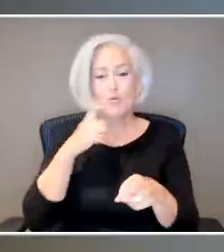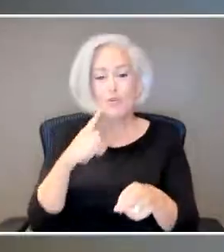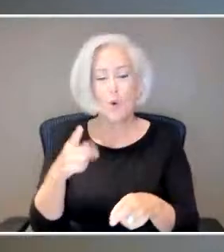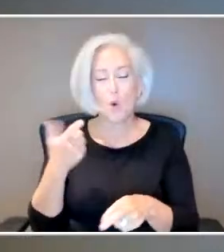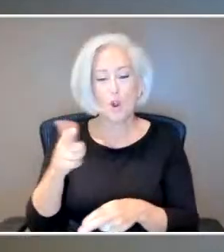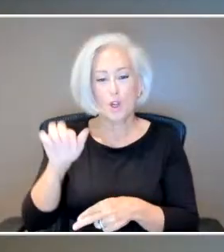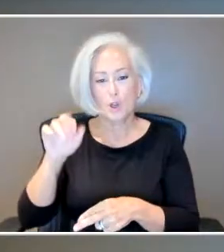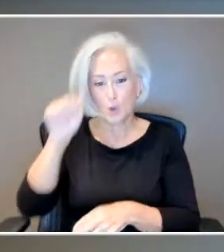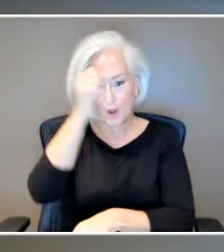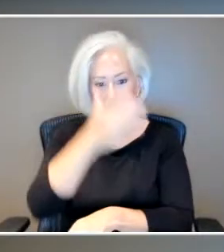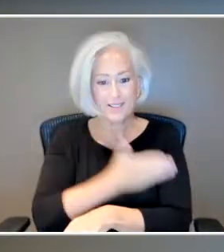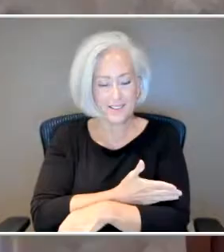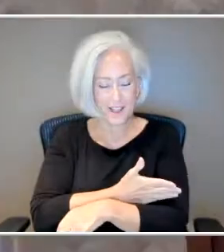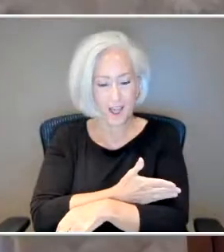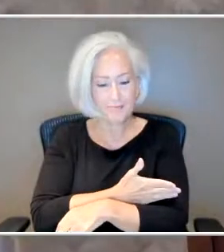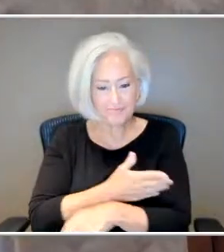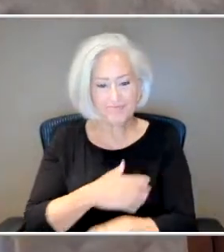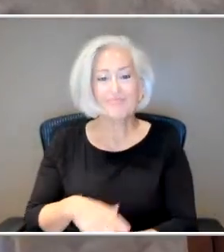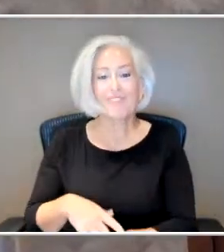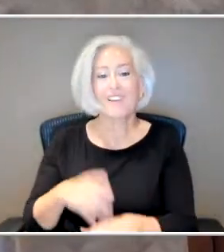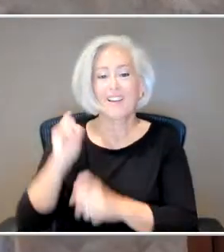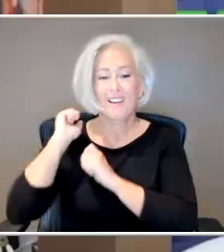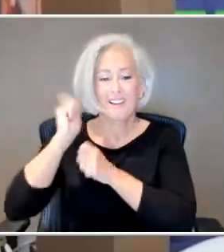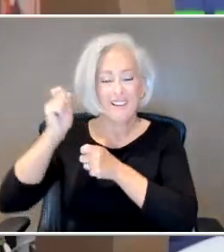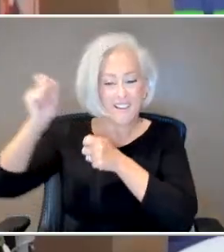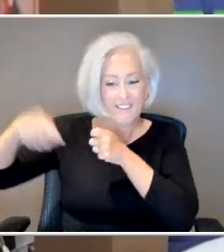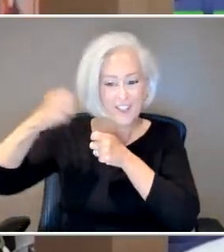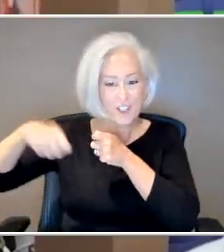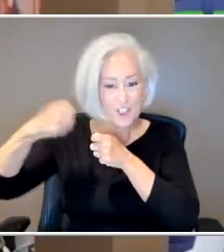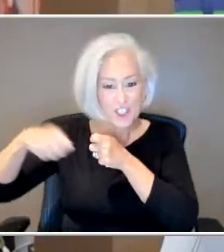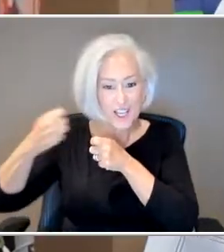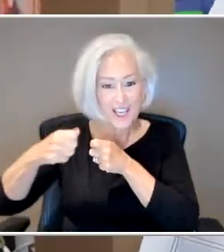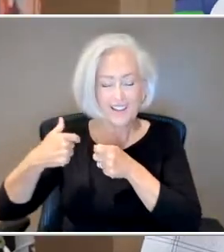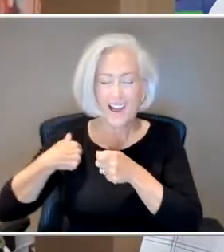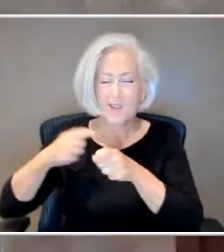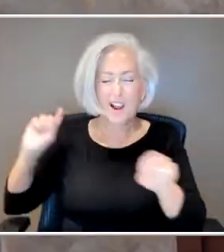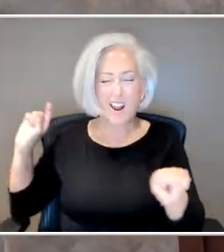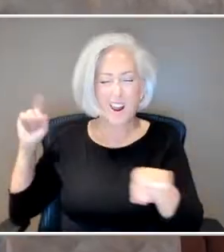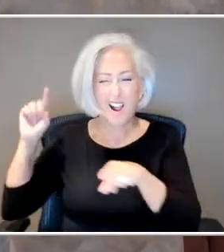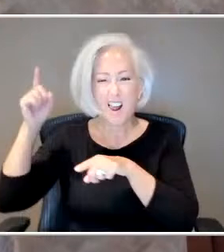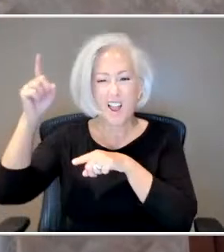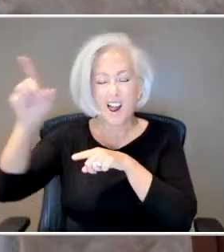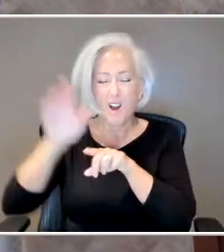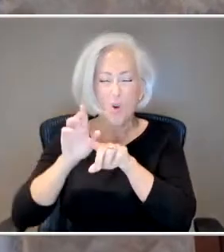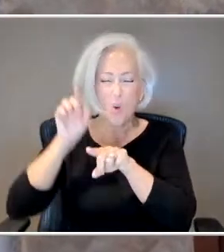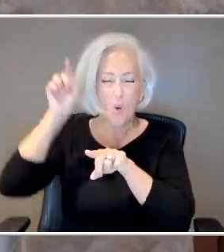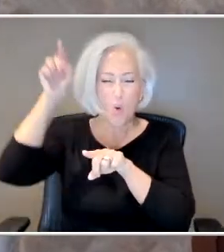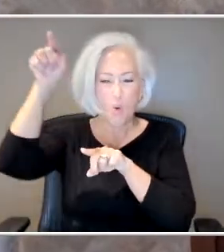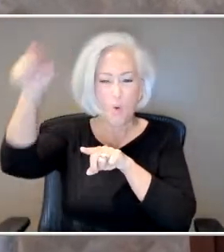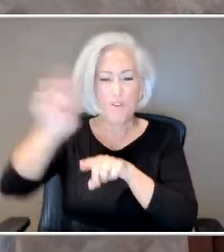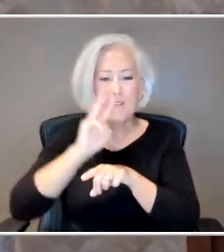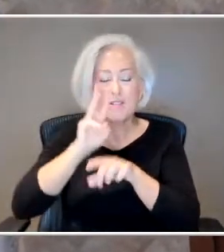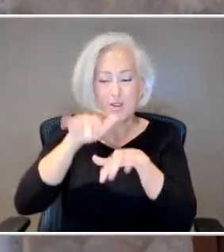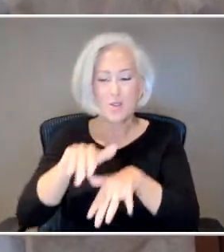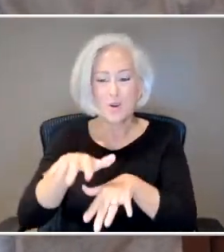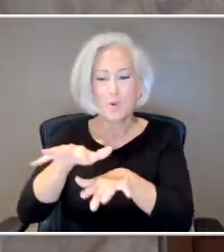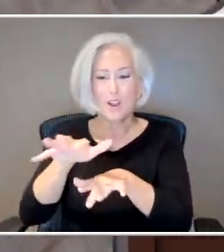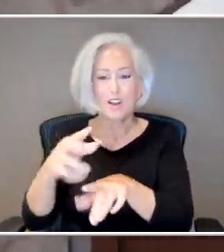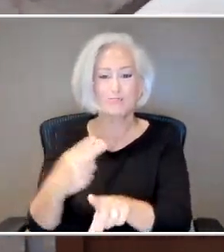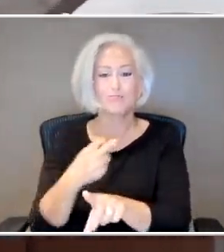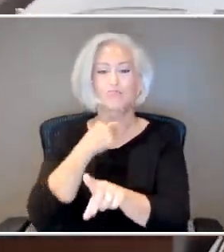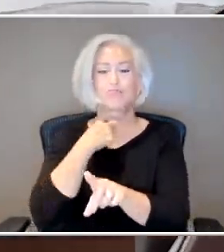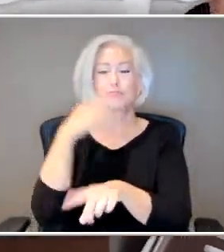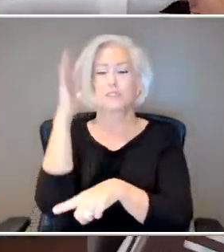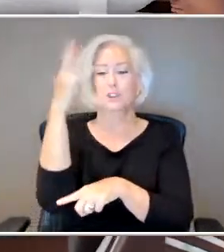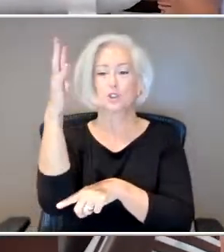to be. Fishing. I launched it across the river into the tree. Did you lose the lure? The